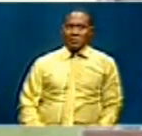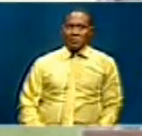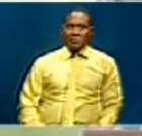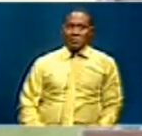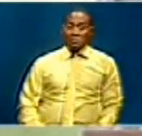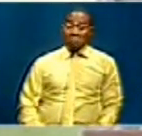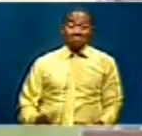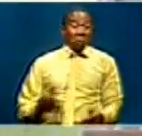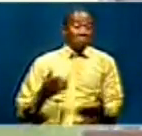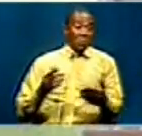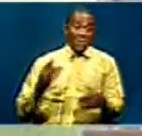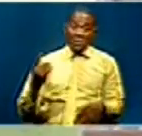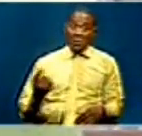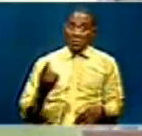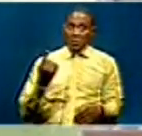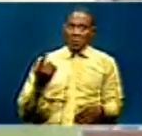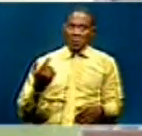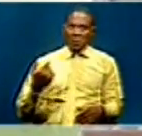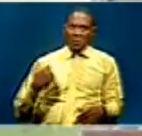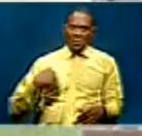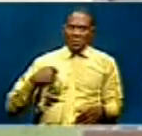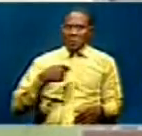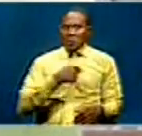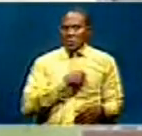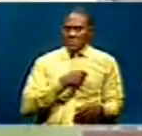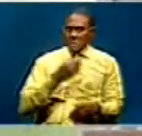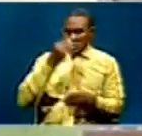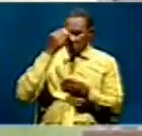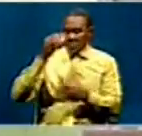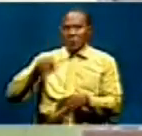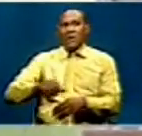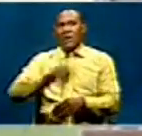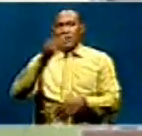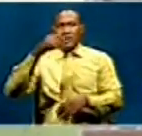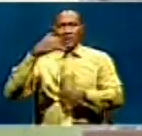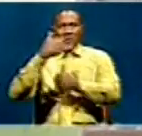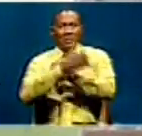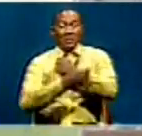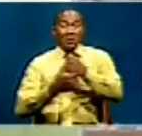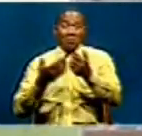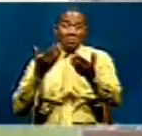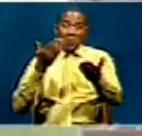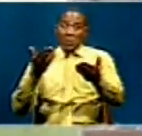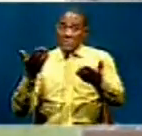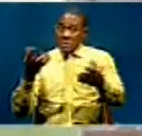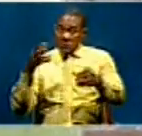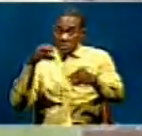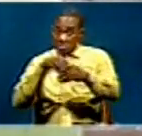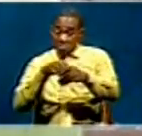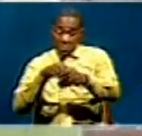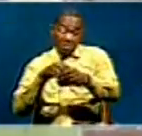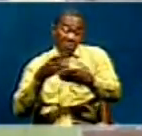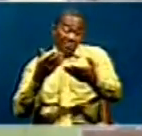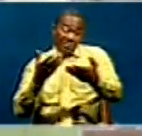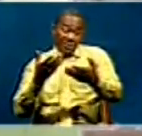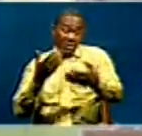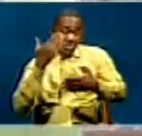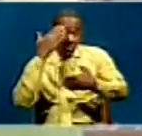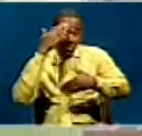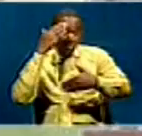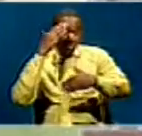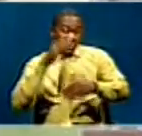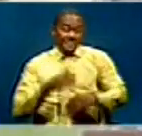This may be the only country. We have recommended it to other countries, but whether they have put it in practice is yet to be